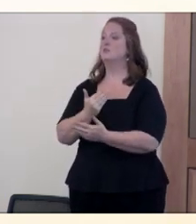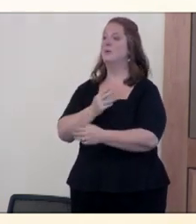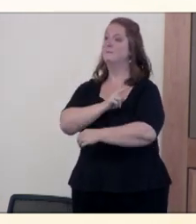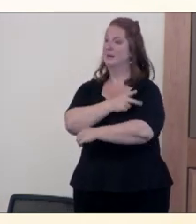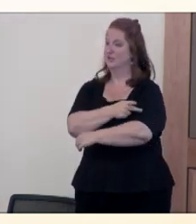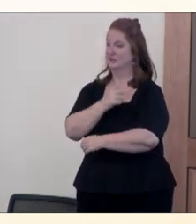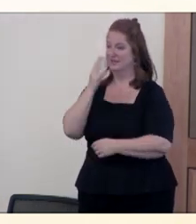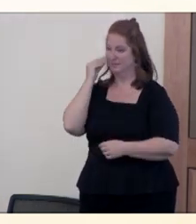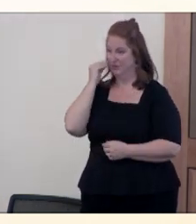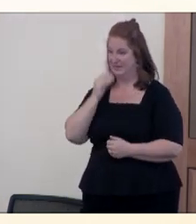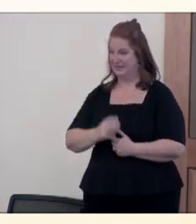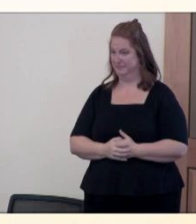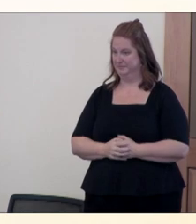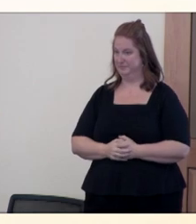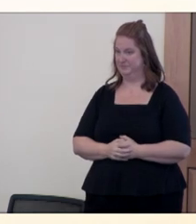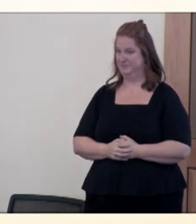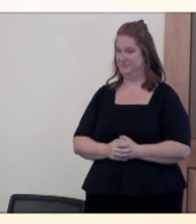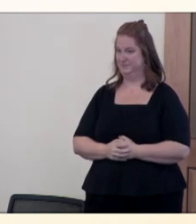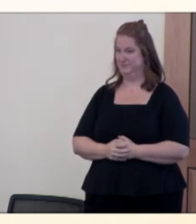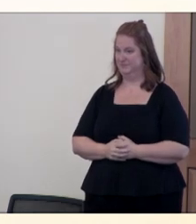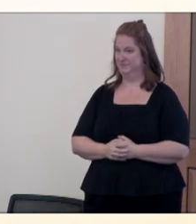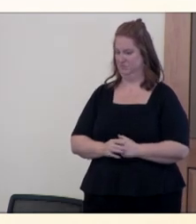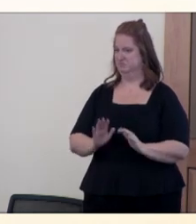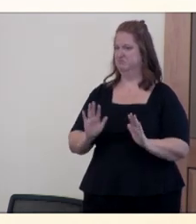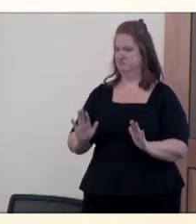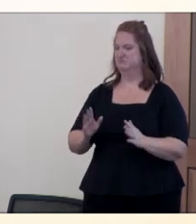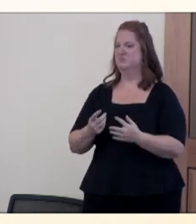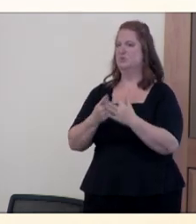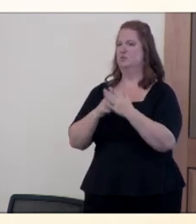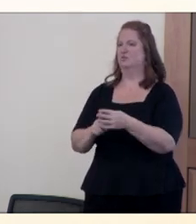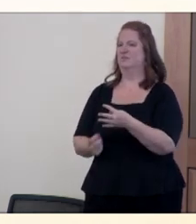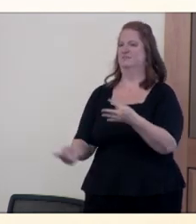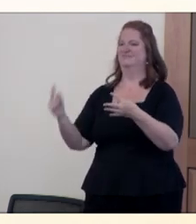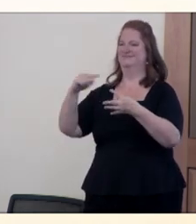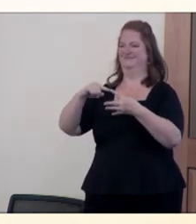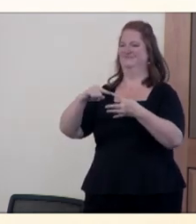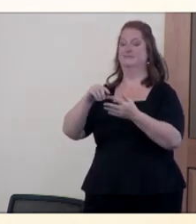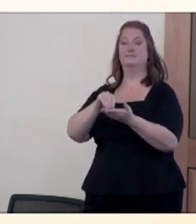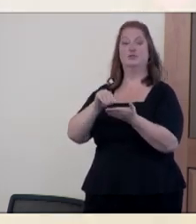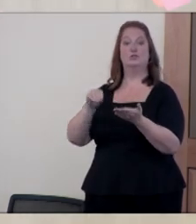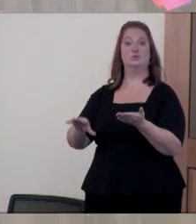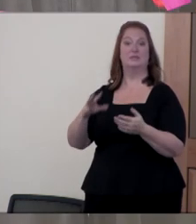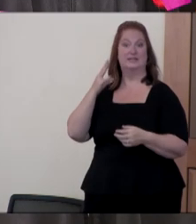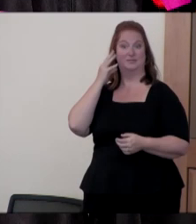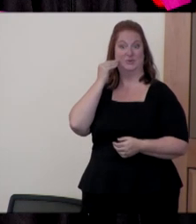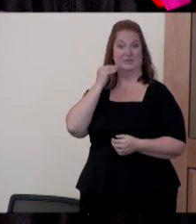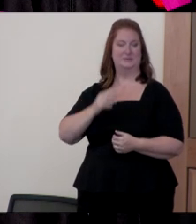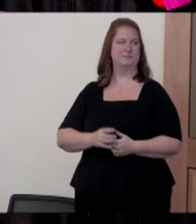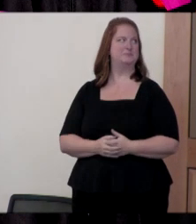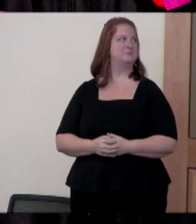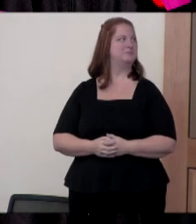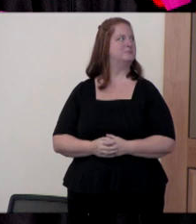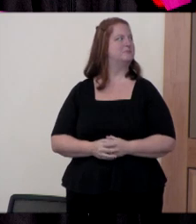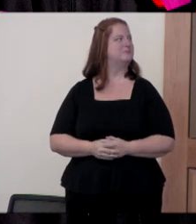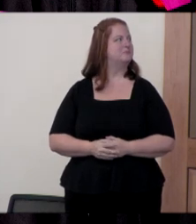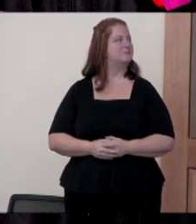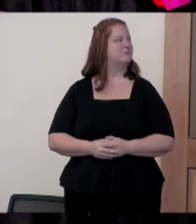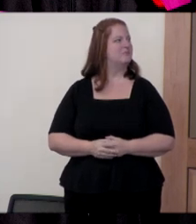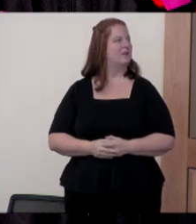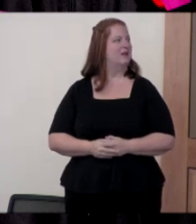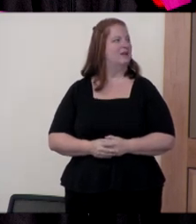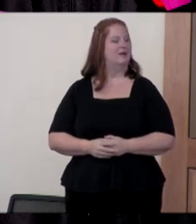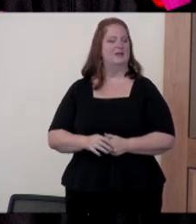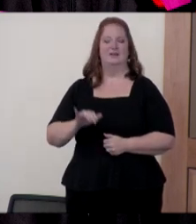patient experience. So let's start at the top, our students. And let's start with